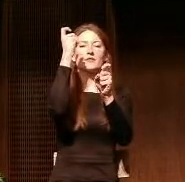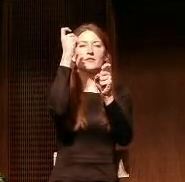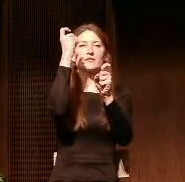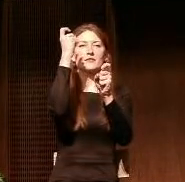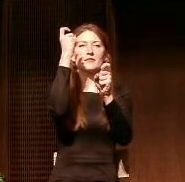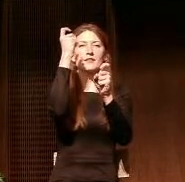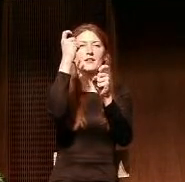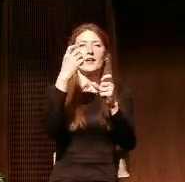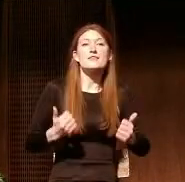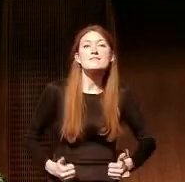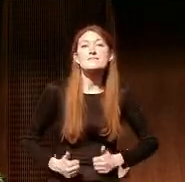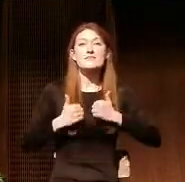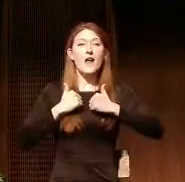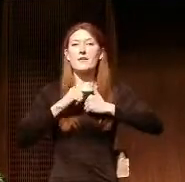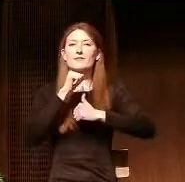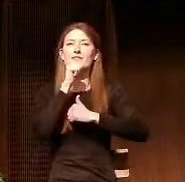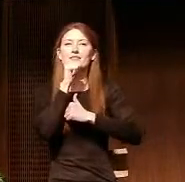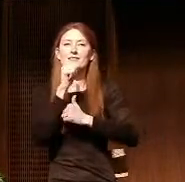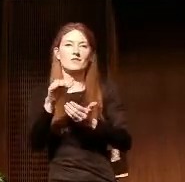Life, not death.